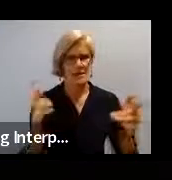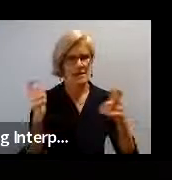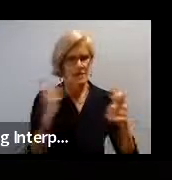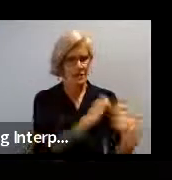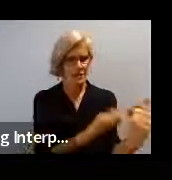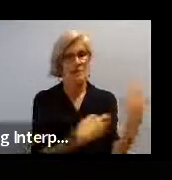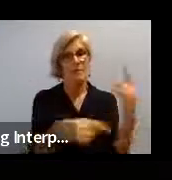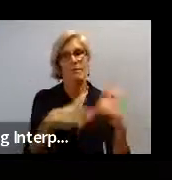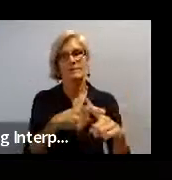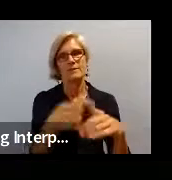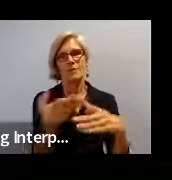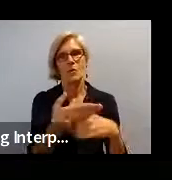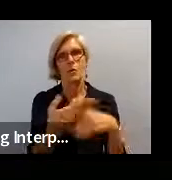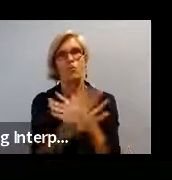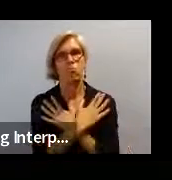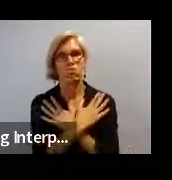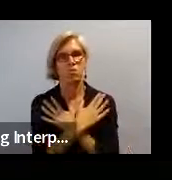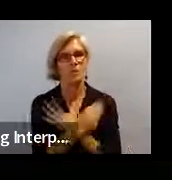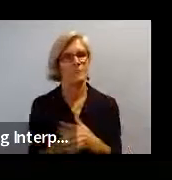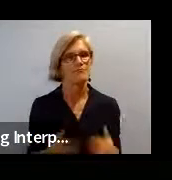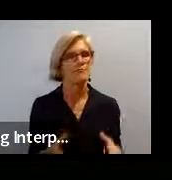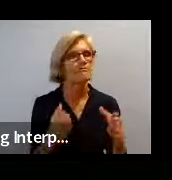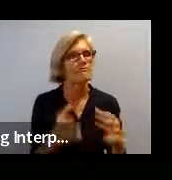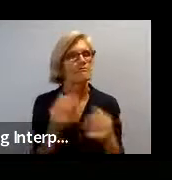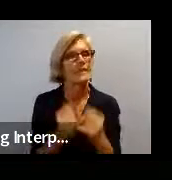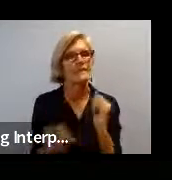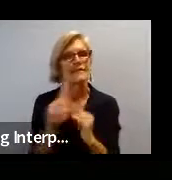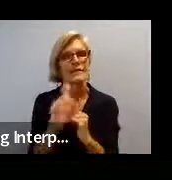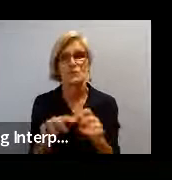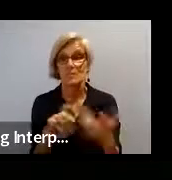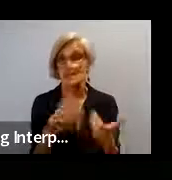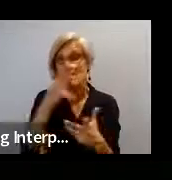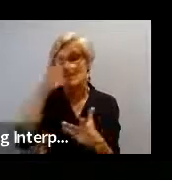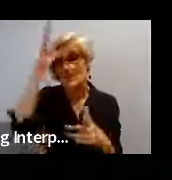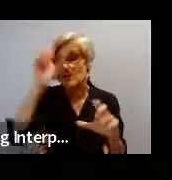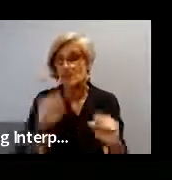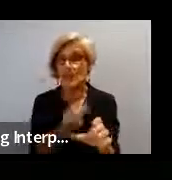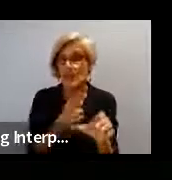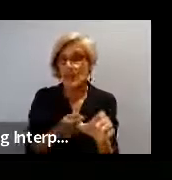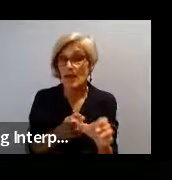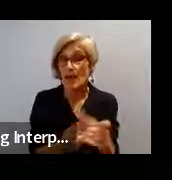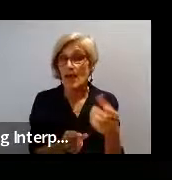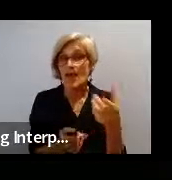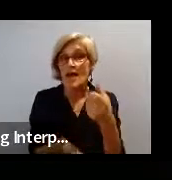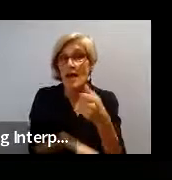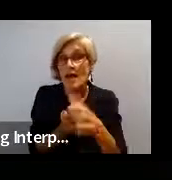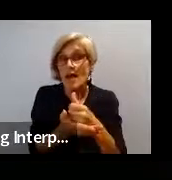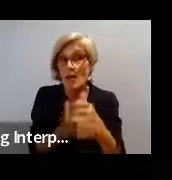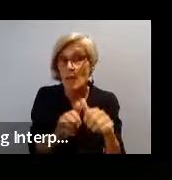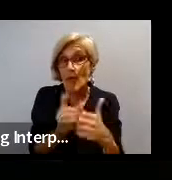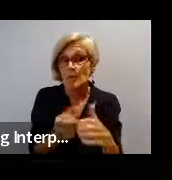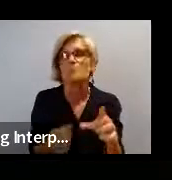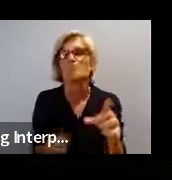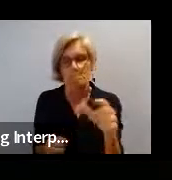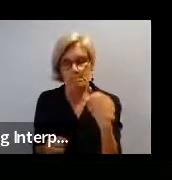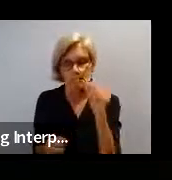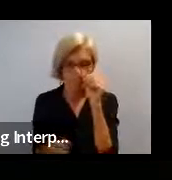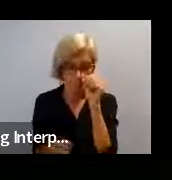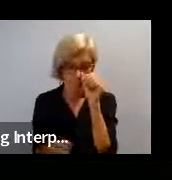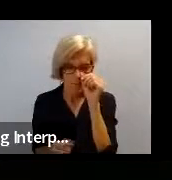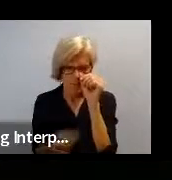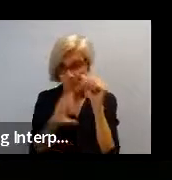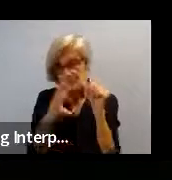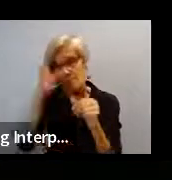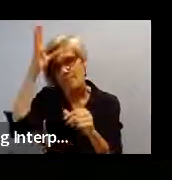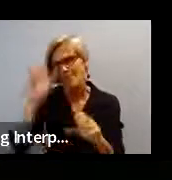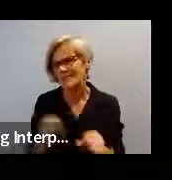question. How can parents participate and help out in the classroom? Parents can participate in several ways. Helping